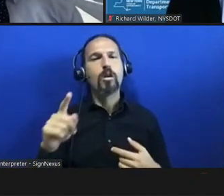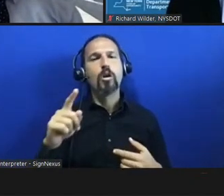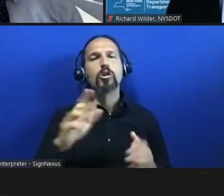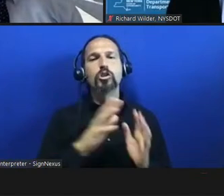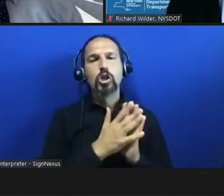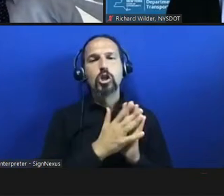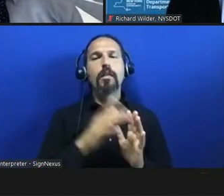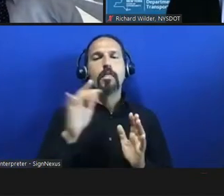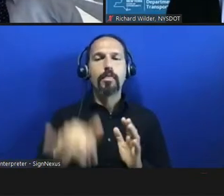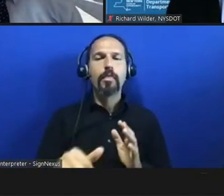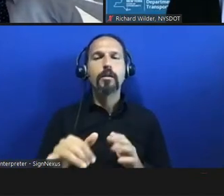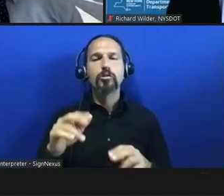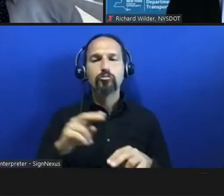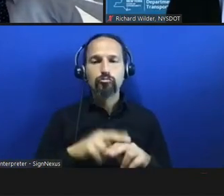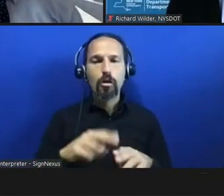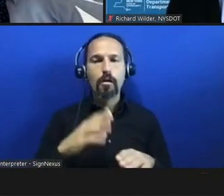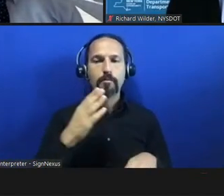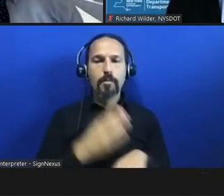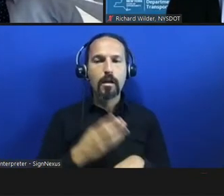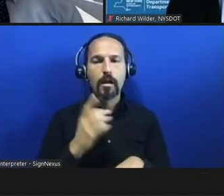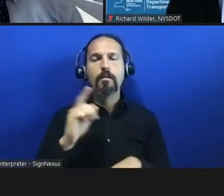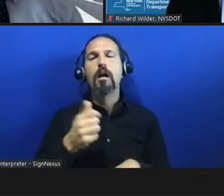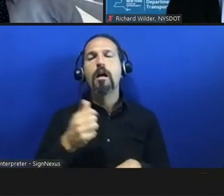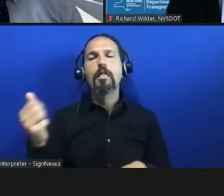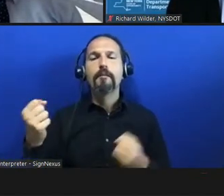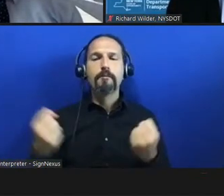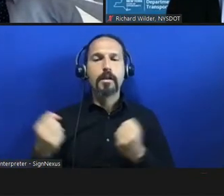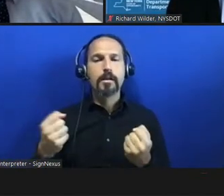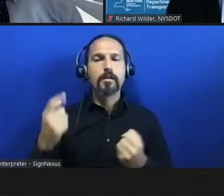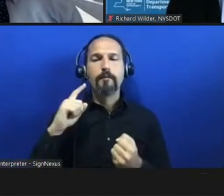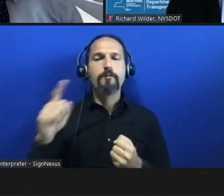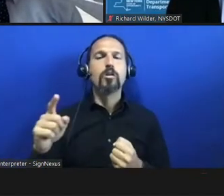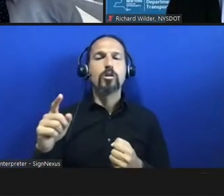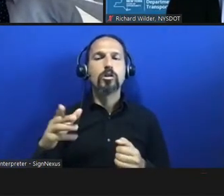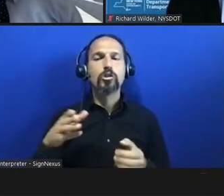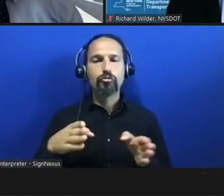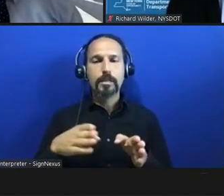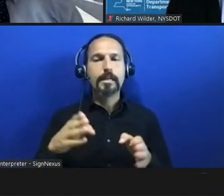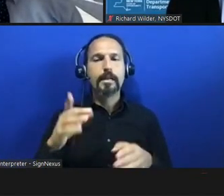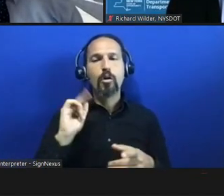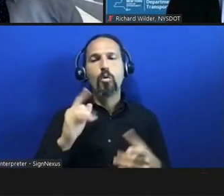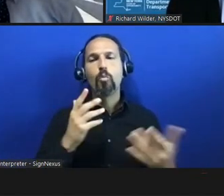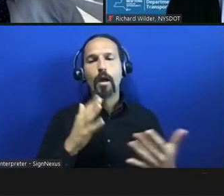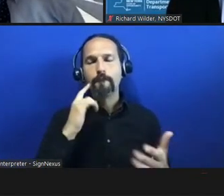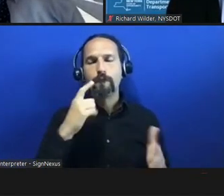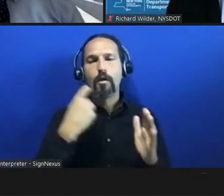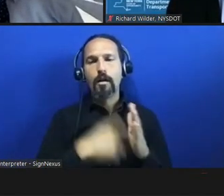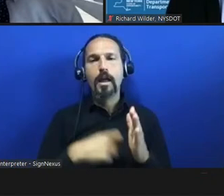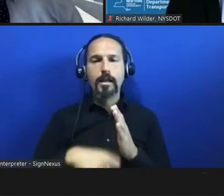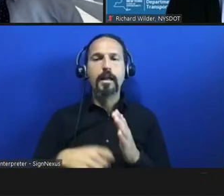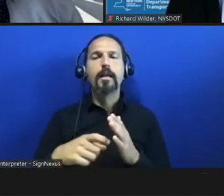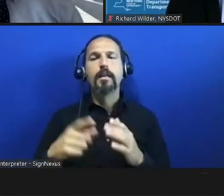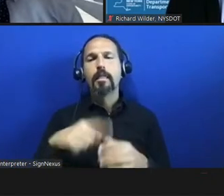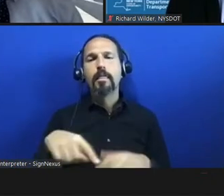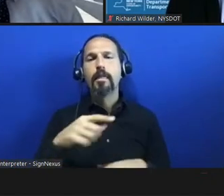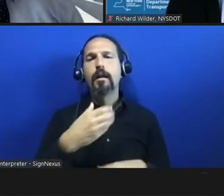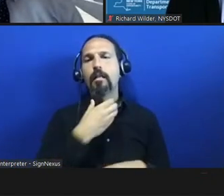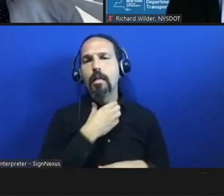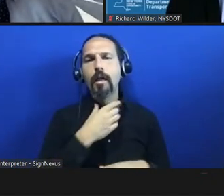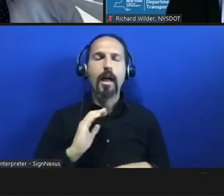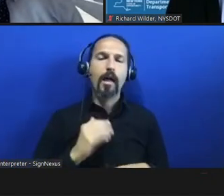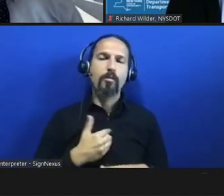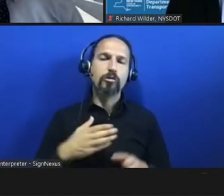commuters trucks and four higher Vehicles cruising our streets while waiting for fares or clocking our streets